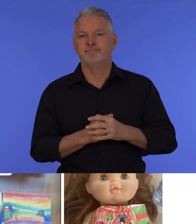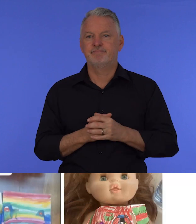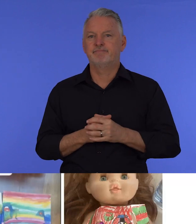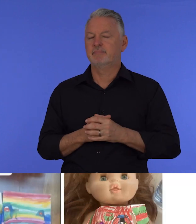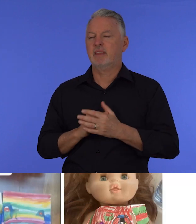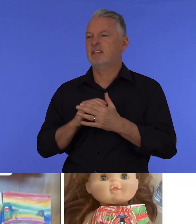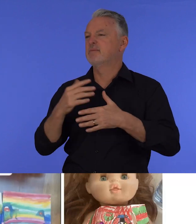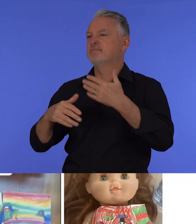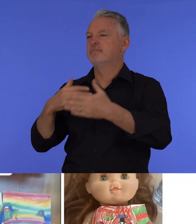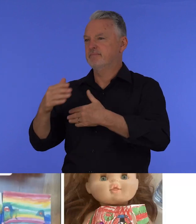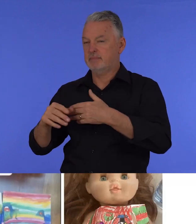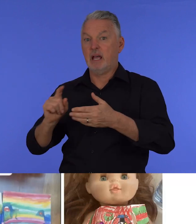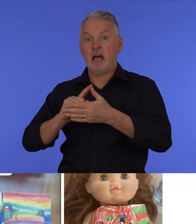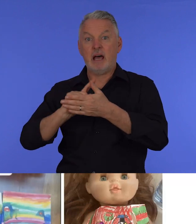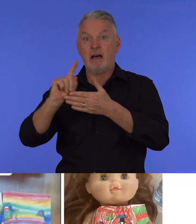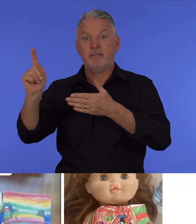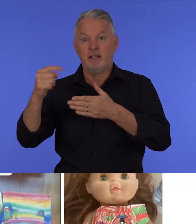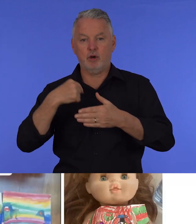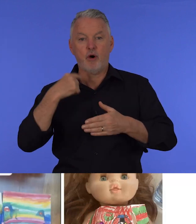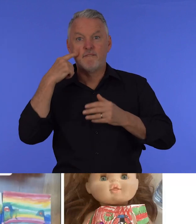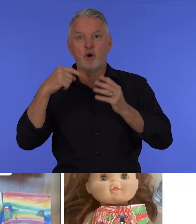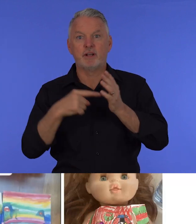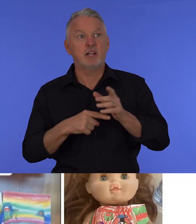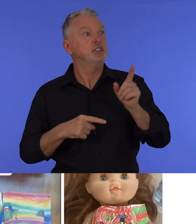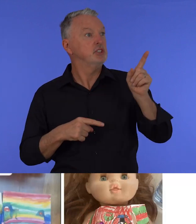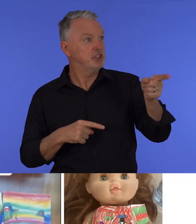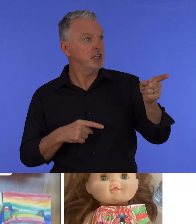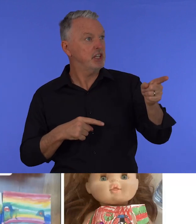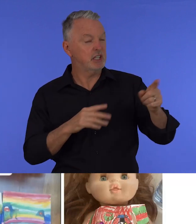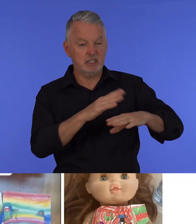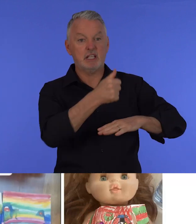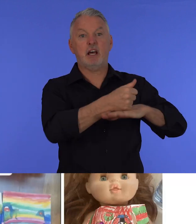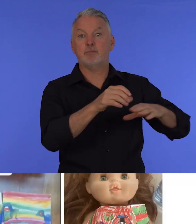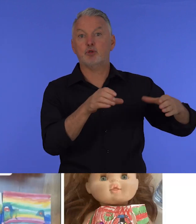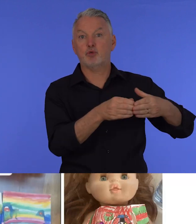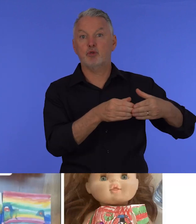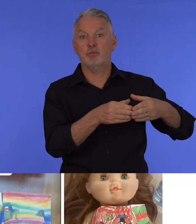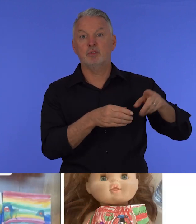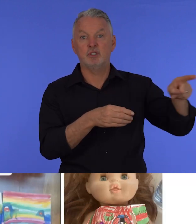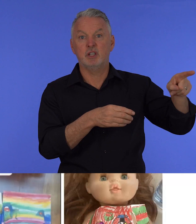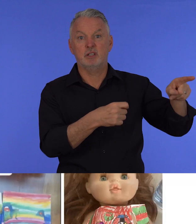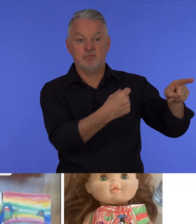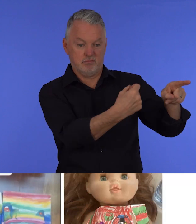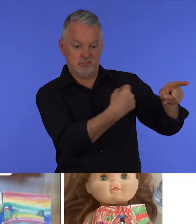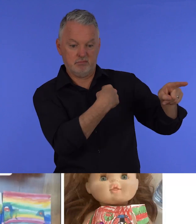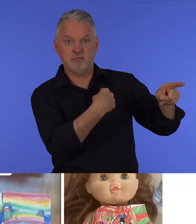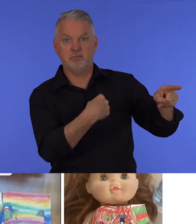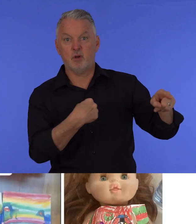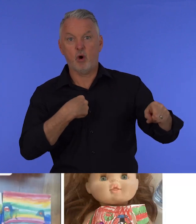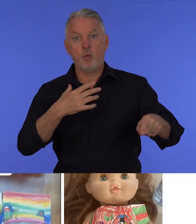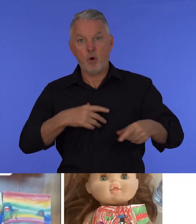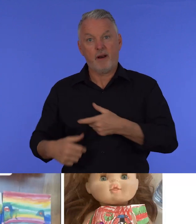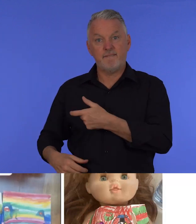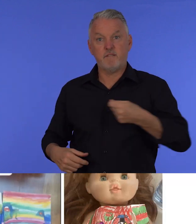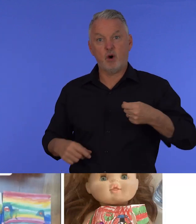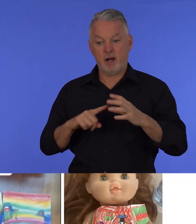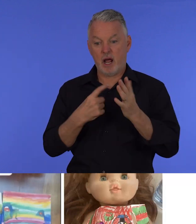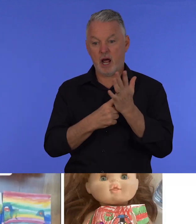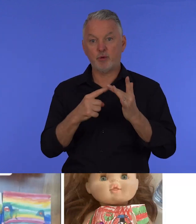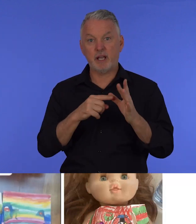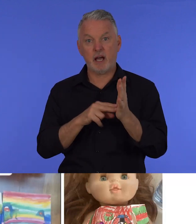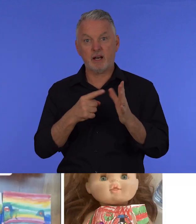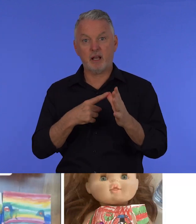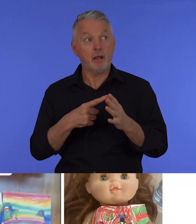as an option, and because of that. And then later on, funnily enough, she actually ran a group class and actually texted me and said, I'd like to